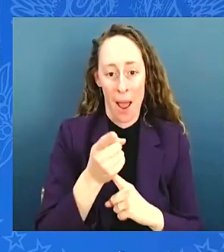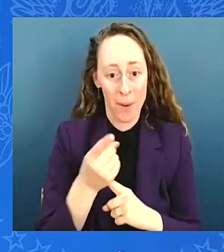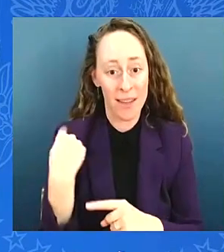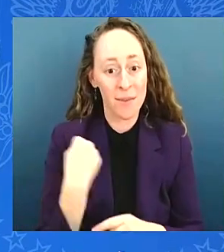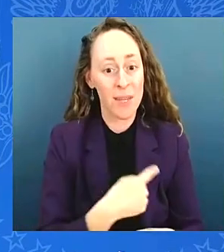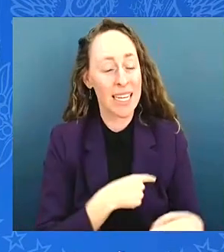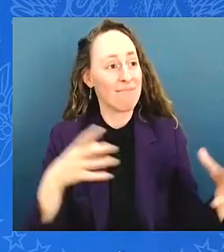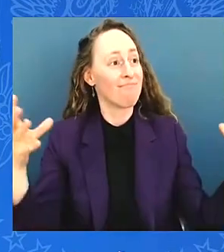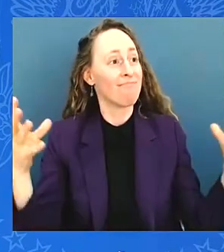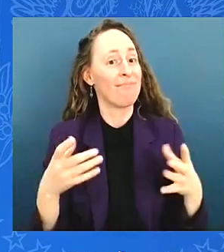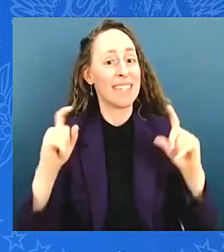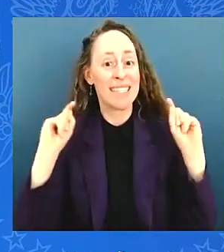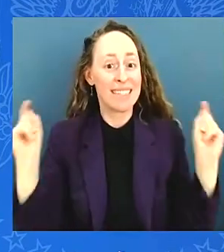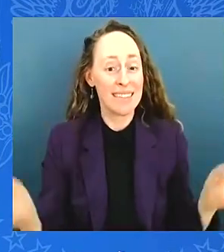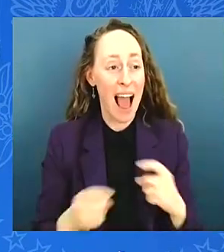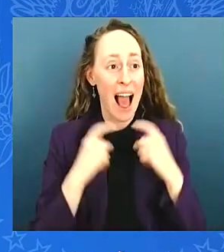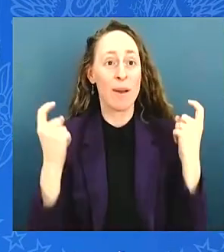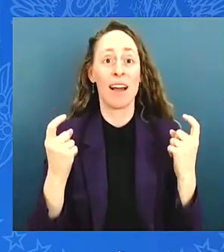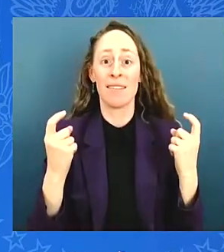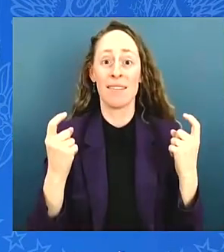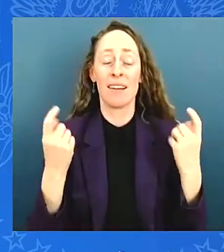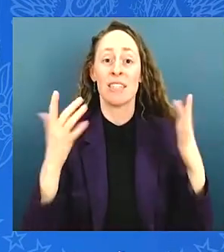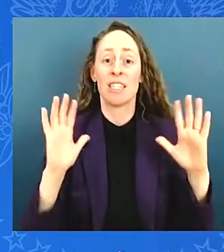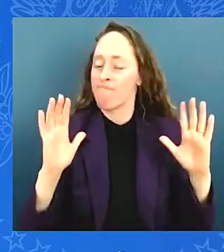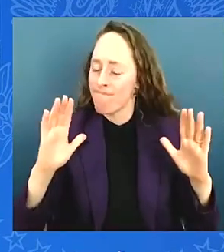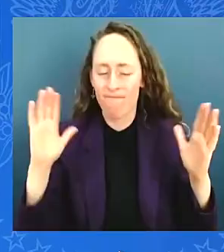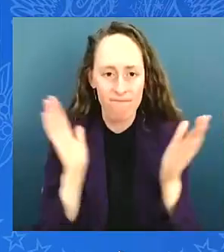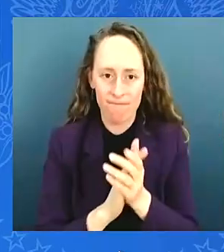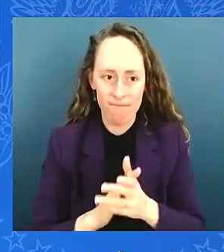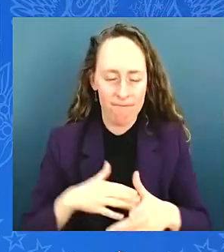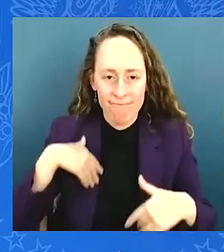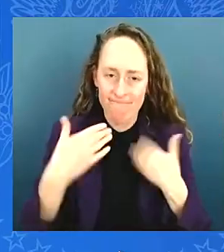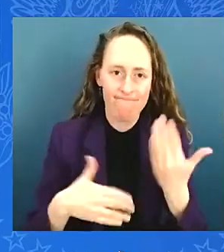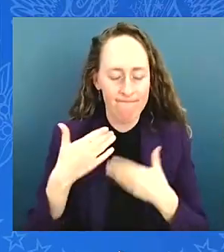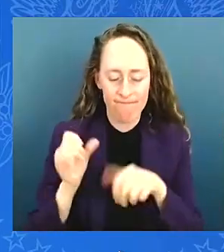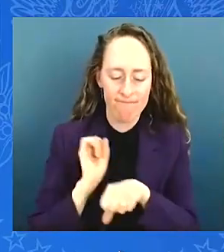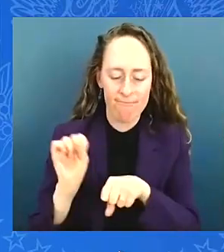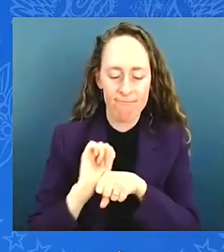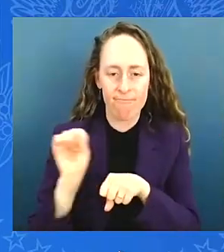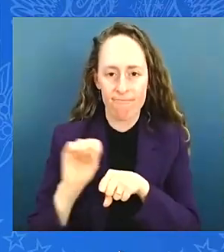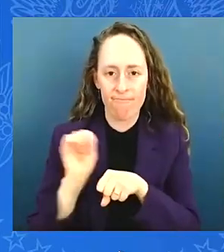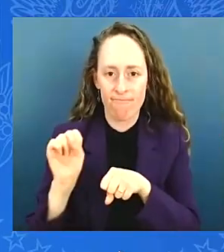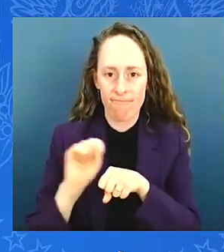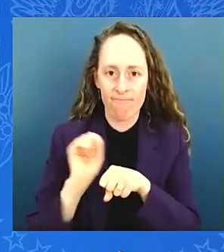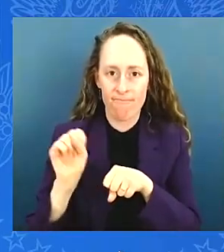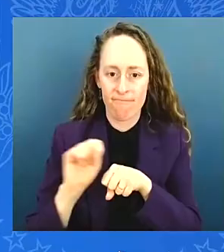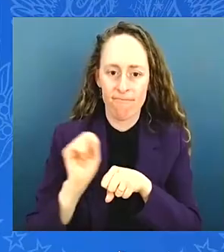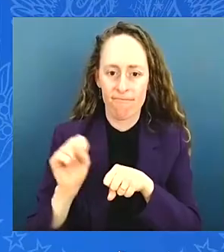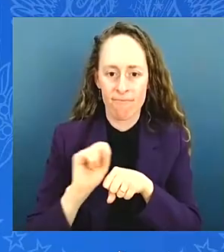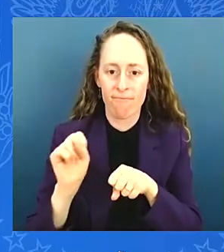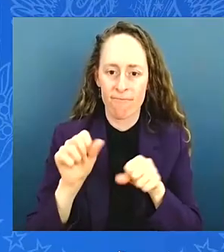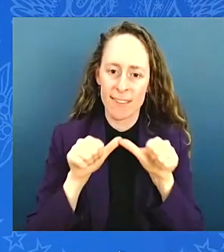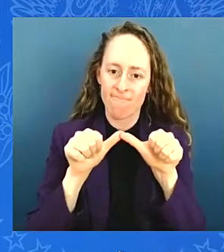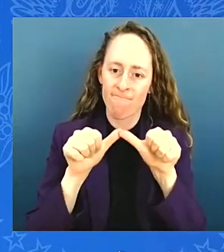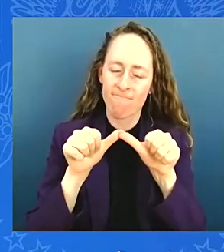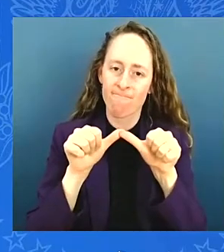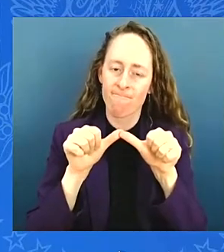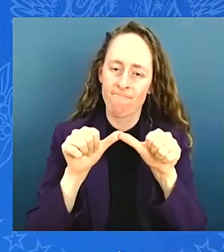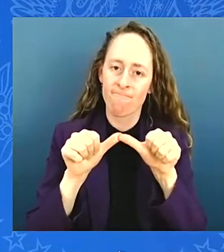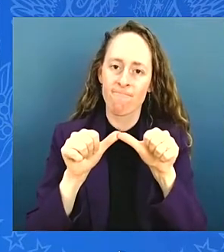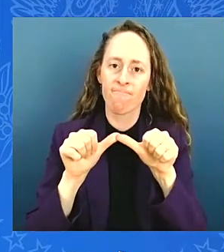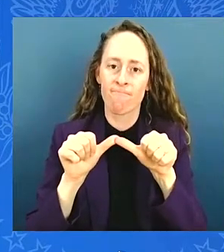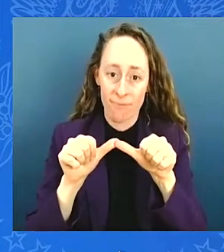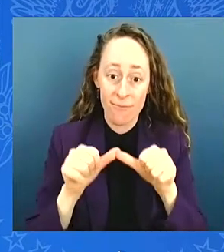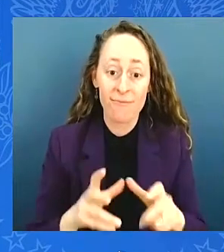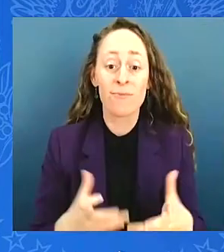like that's basically all that this thing is. And for us right now, it's just like, you know, lock in on